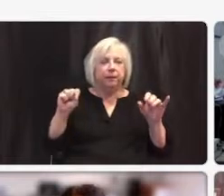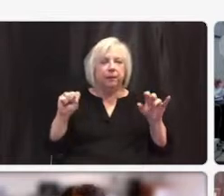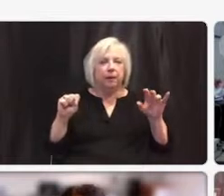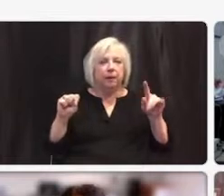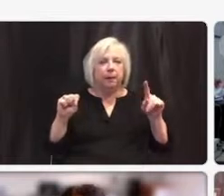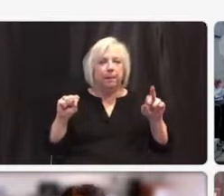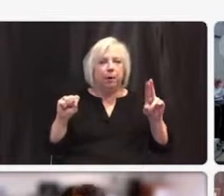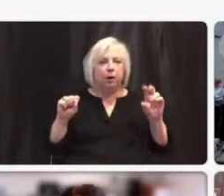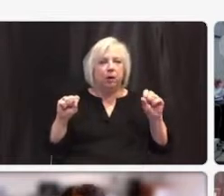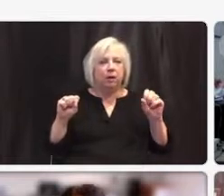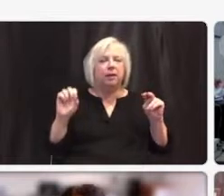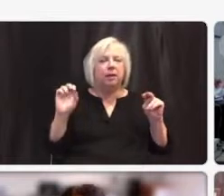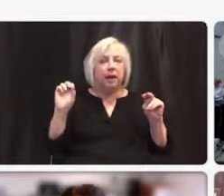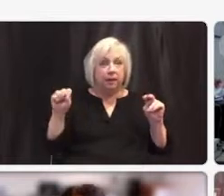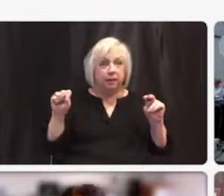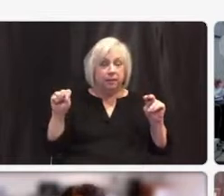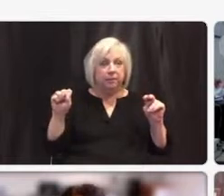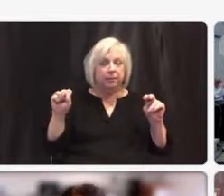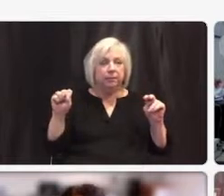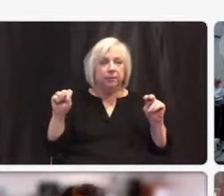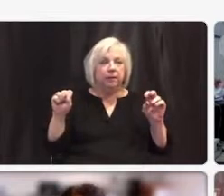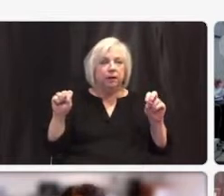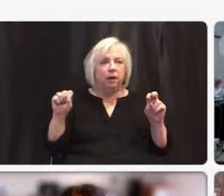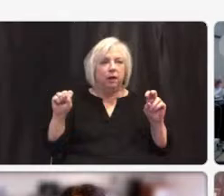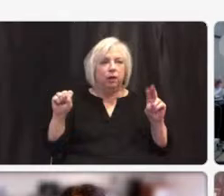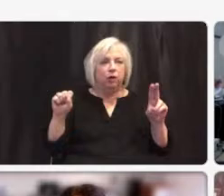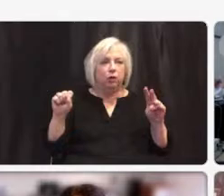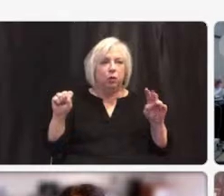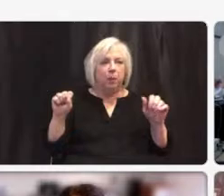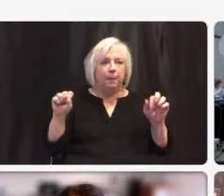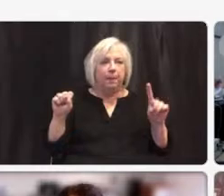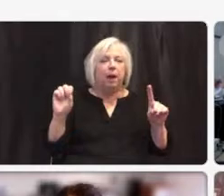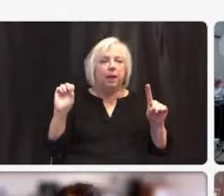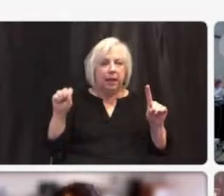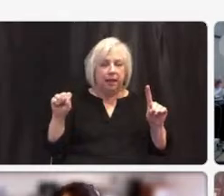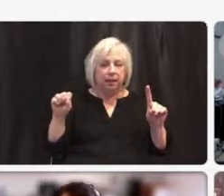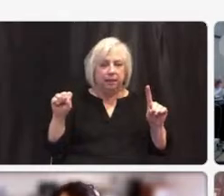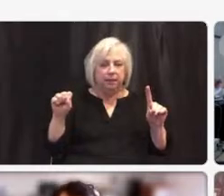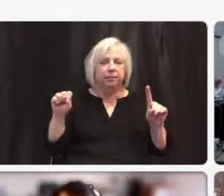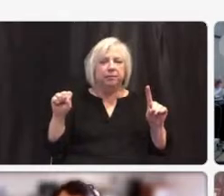Person, Yes. Samad, Yes.